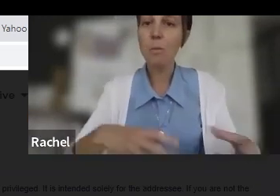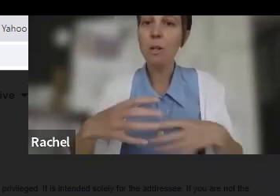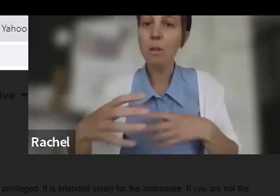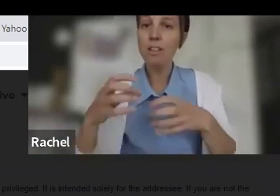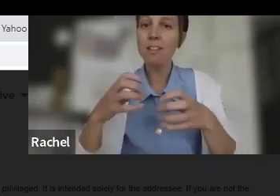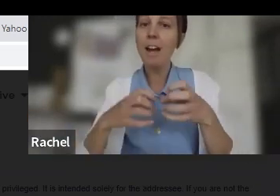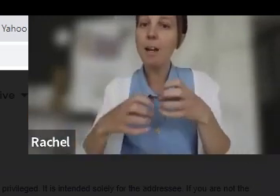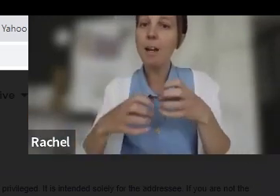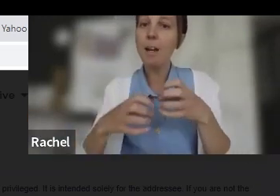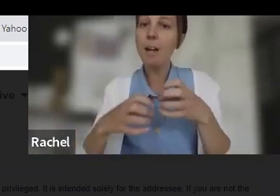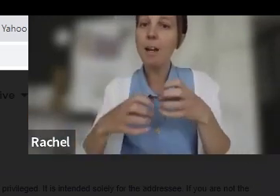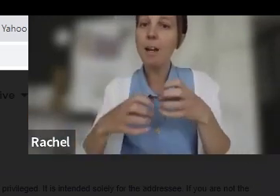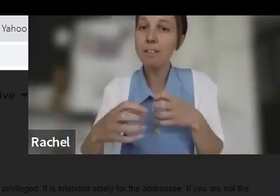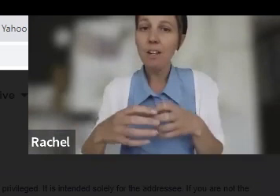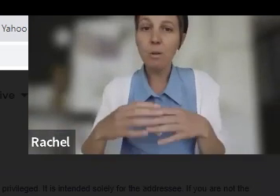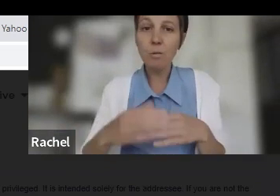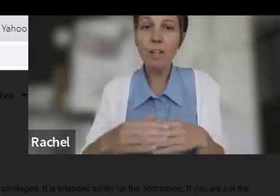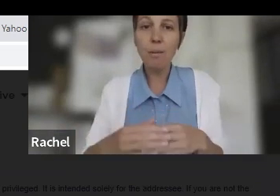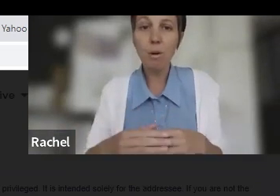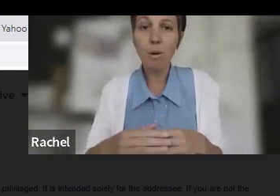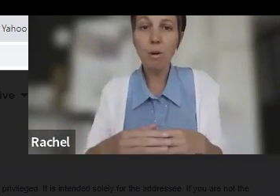then so we look at timings.